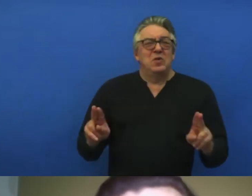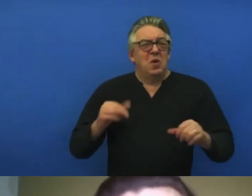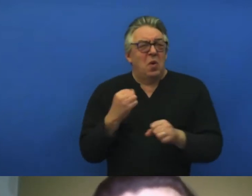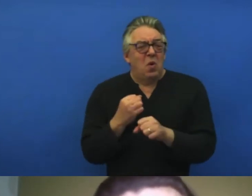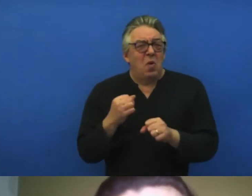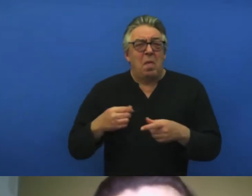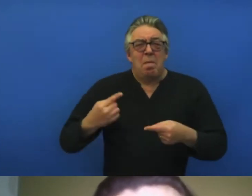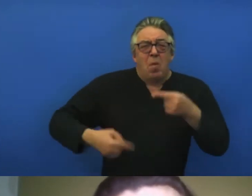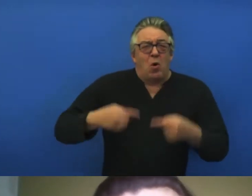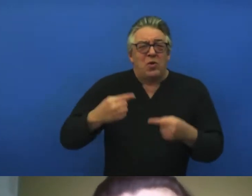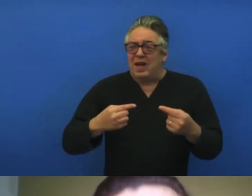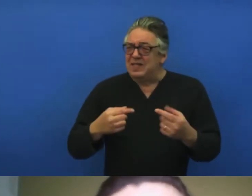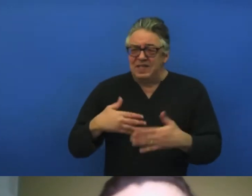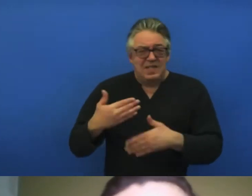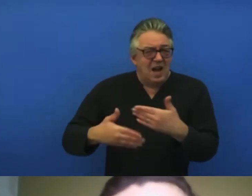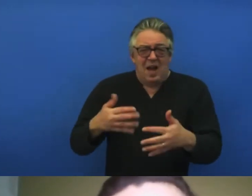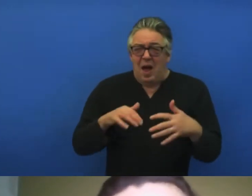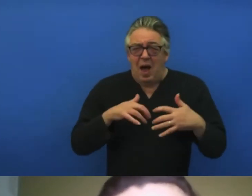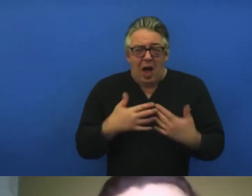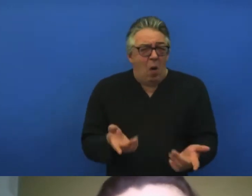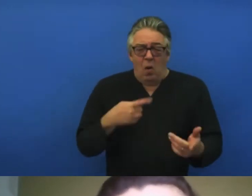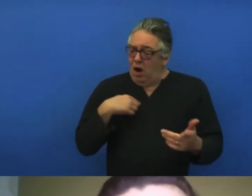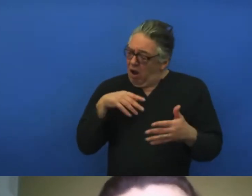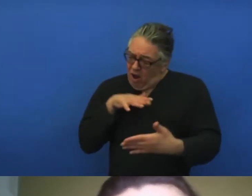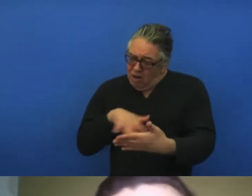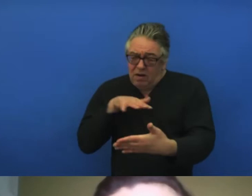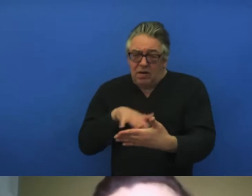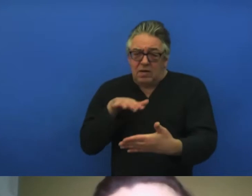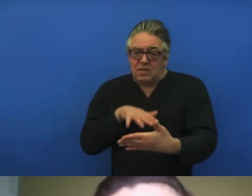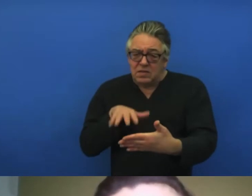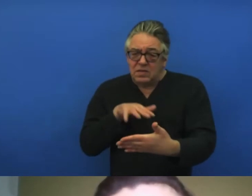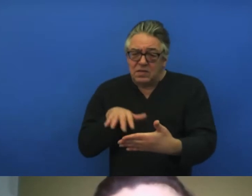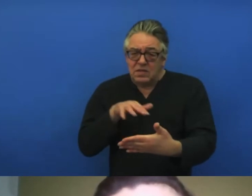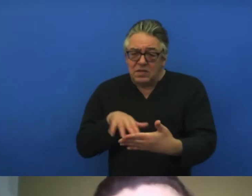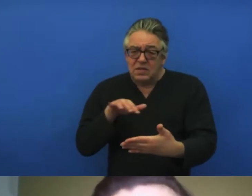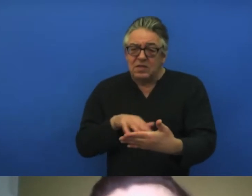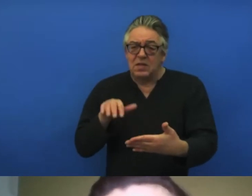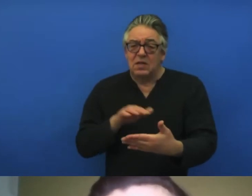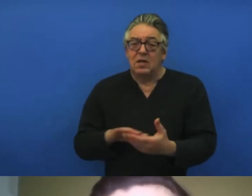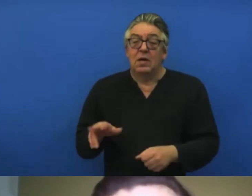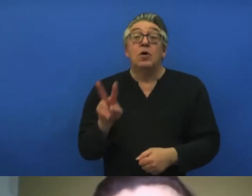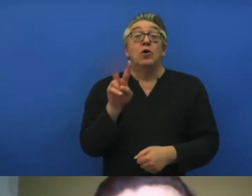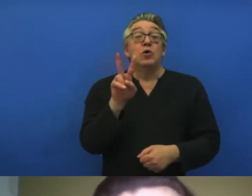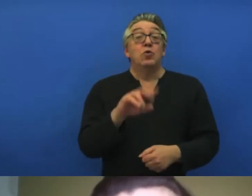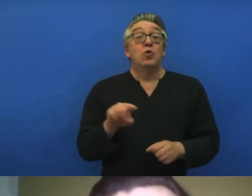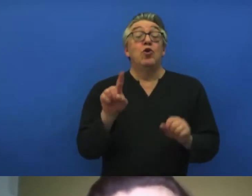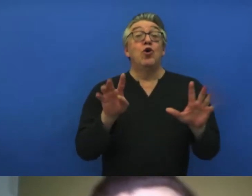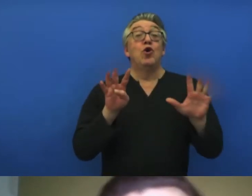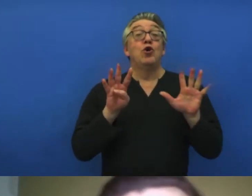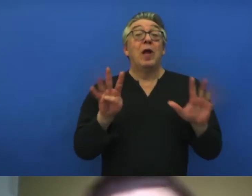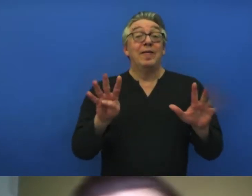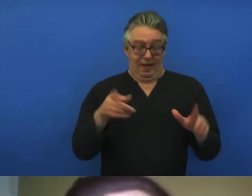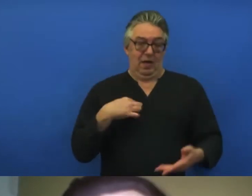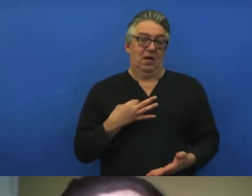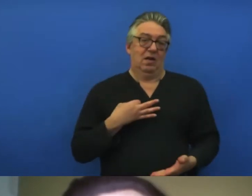as Georgia's UN Youth Delegate, and I was able to speak at the UN 74th General